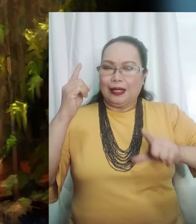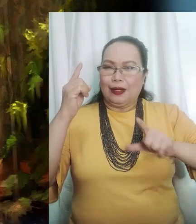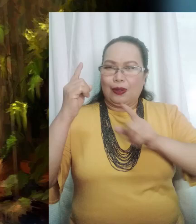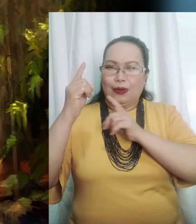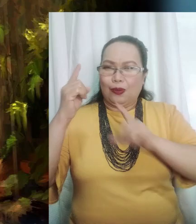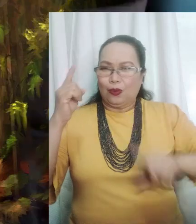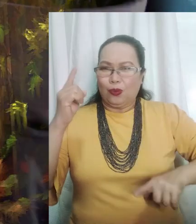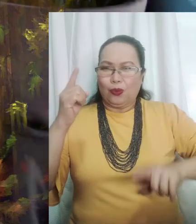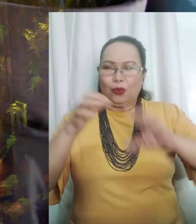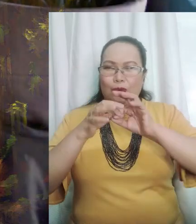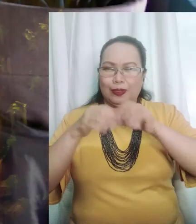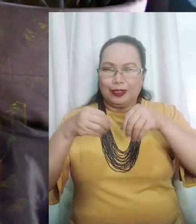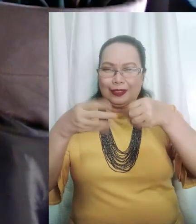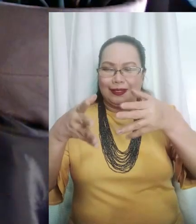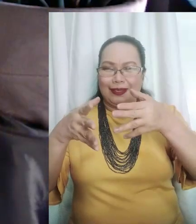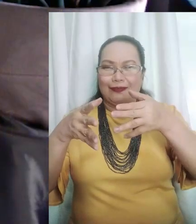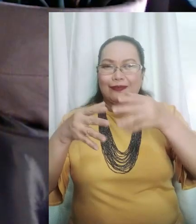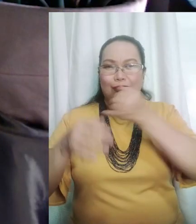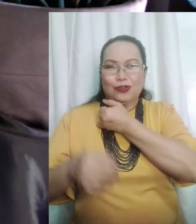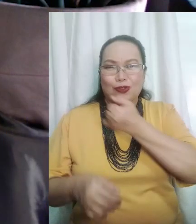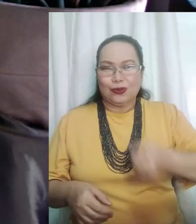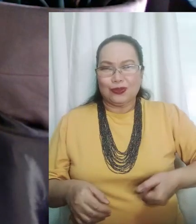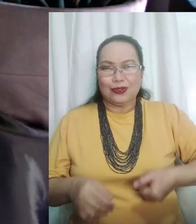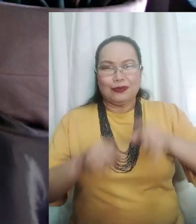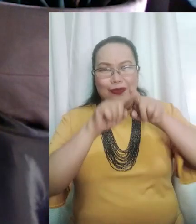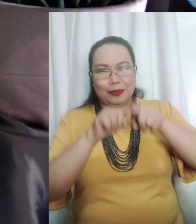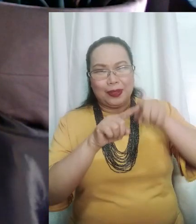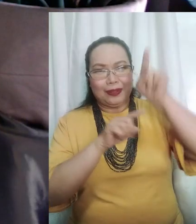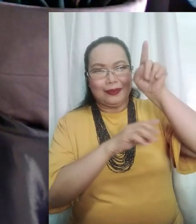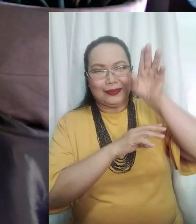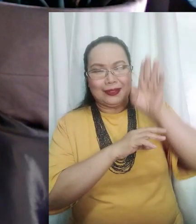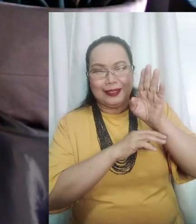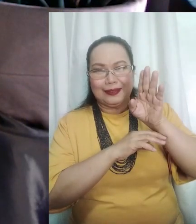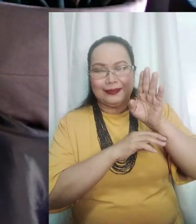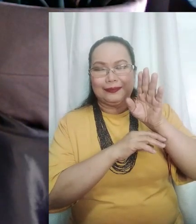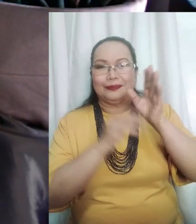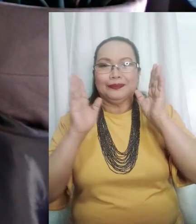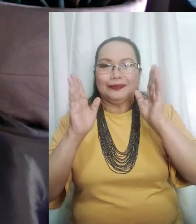dependence. As usual, let me first set up the scenario.